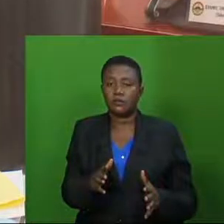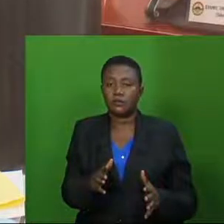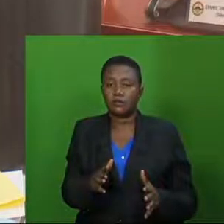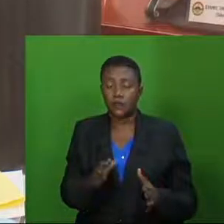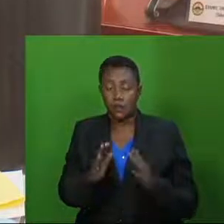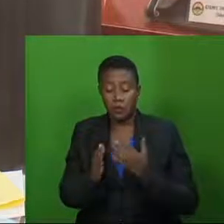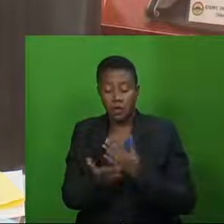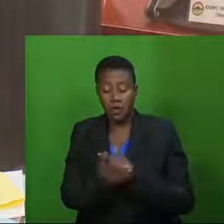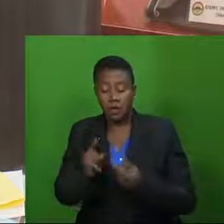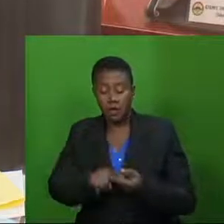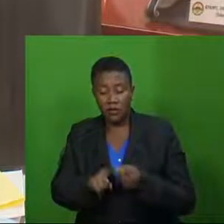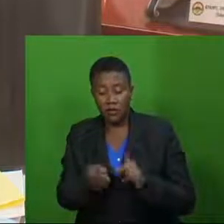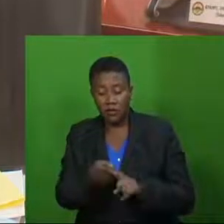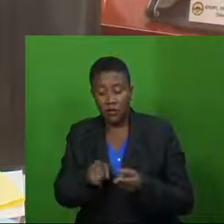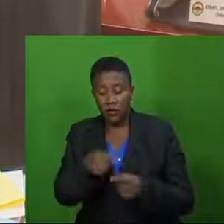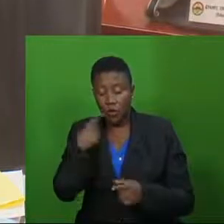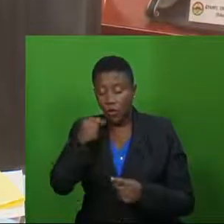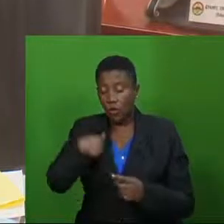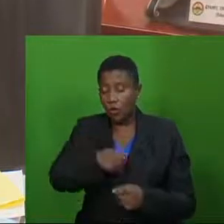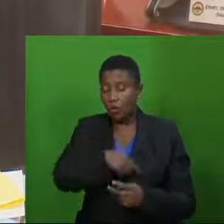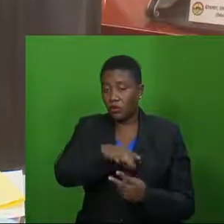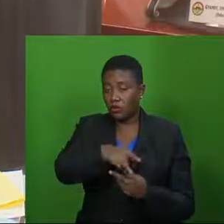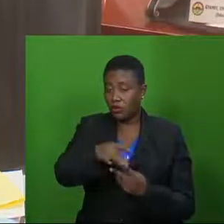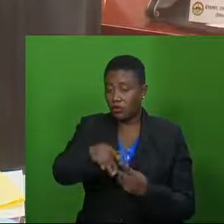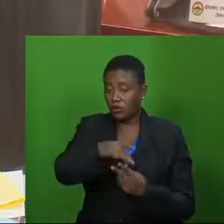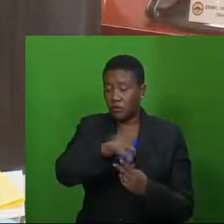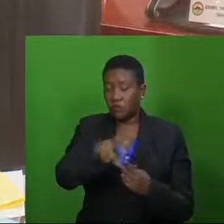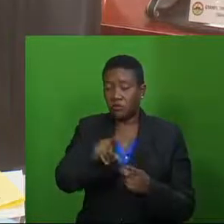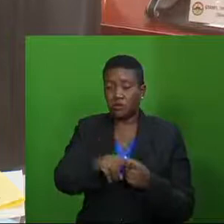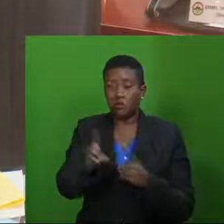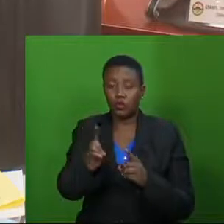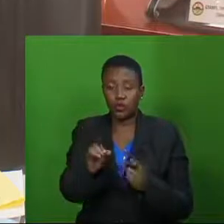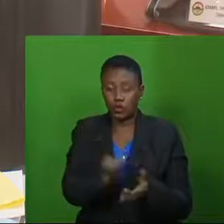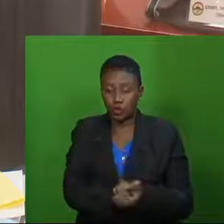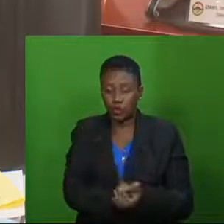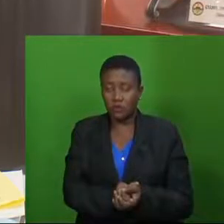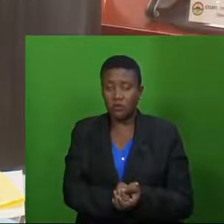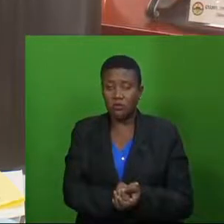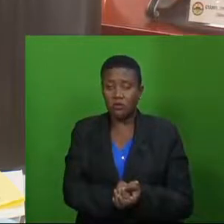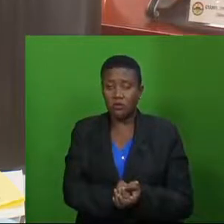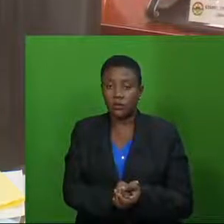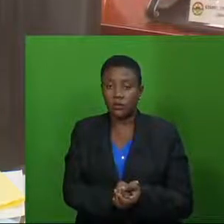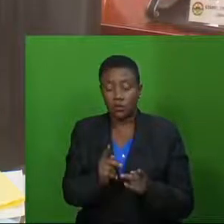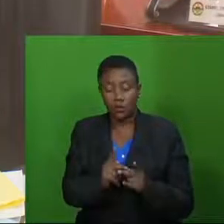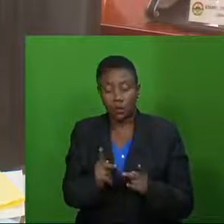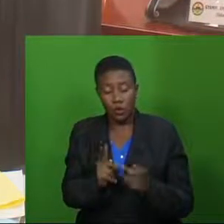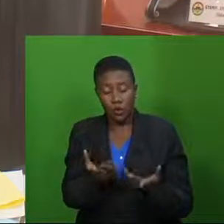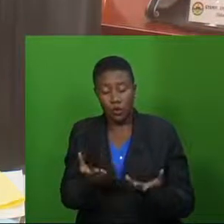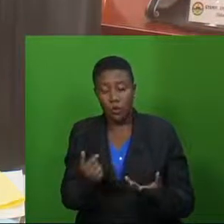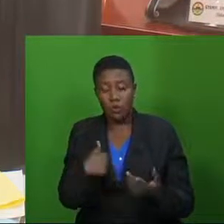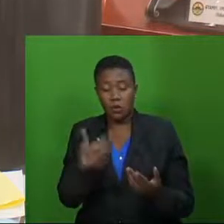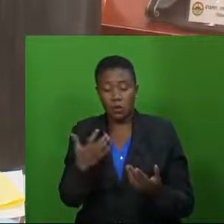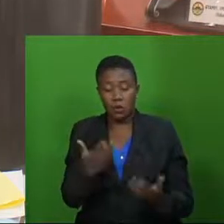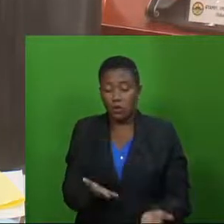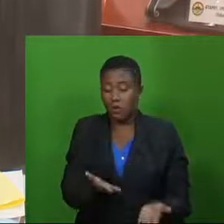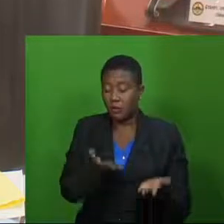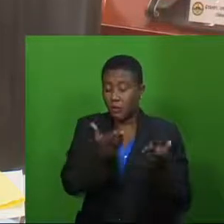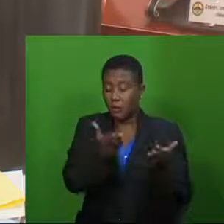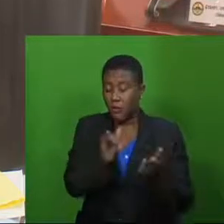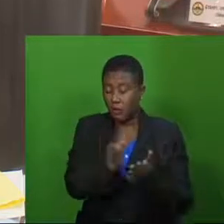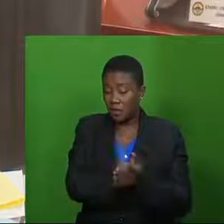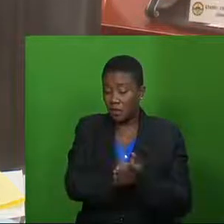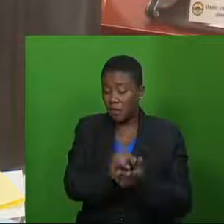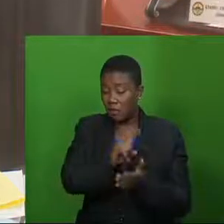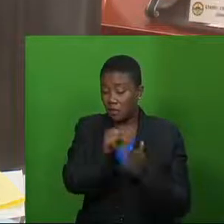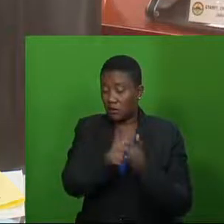colleagues that we designated to do that. So, on that note, Mr. Speaker, I want to move that this